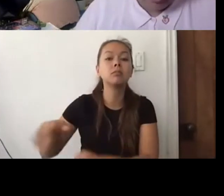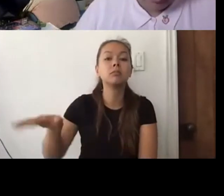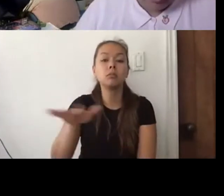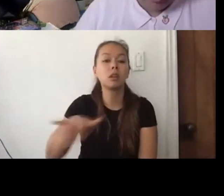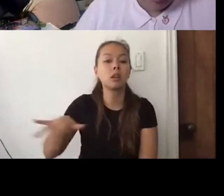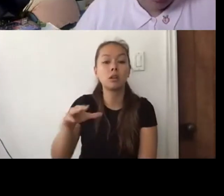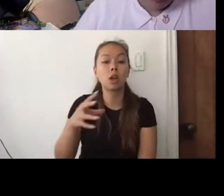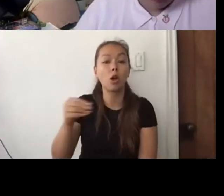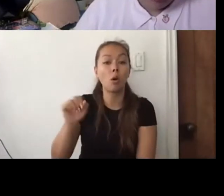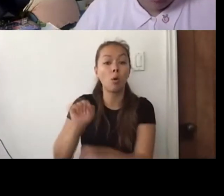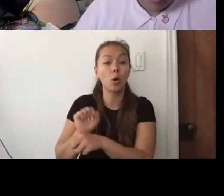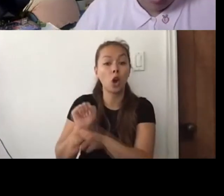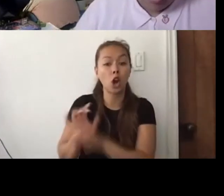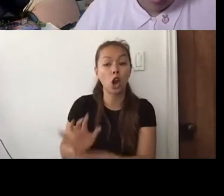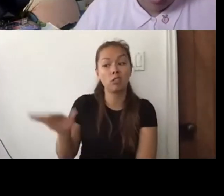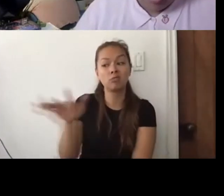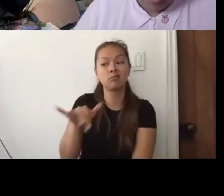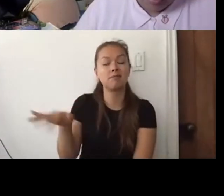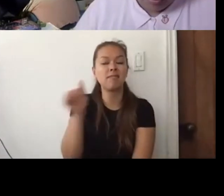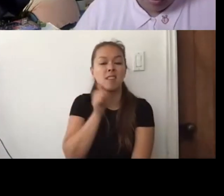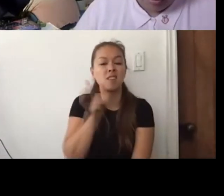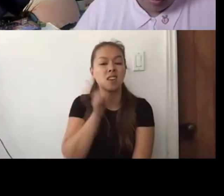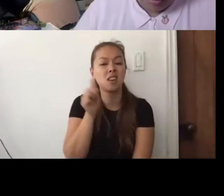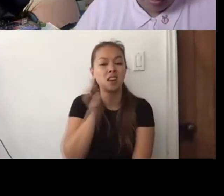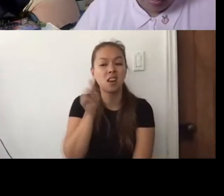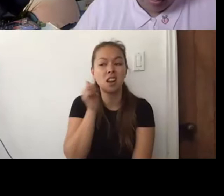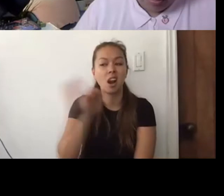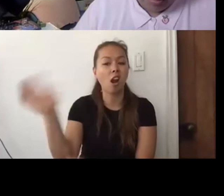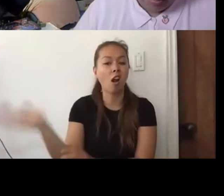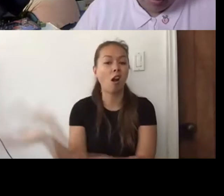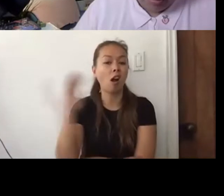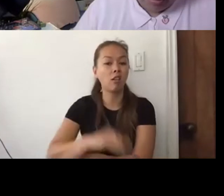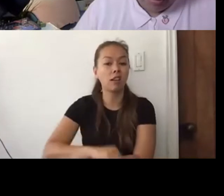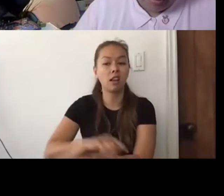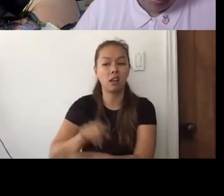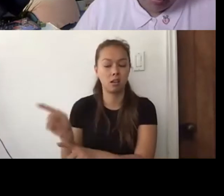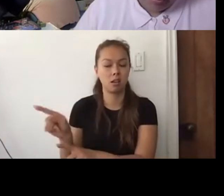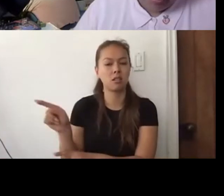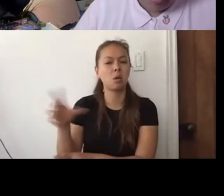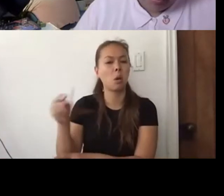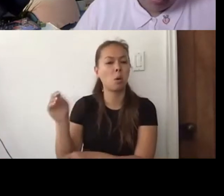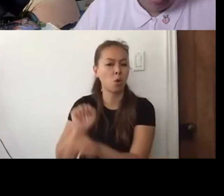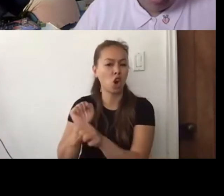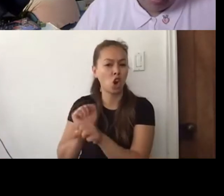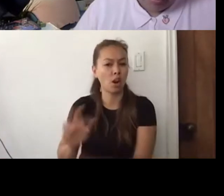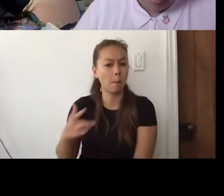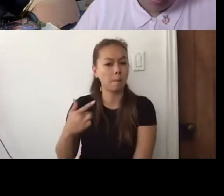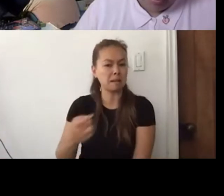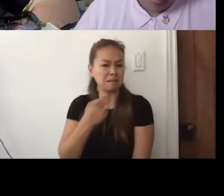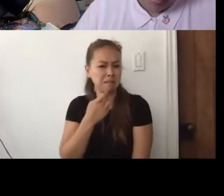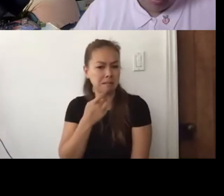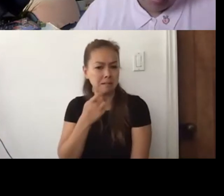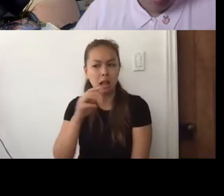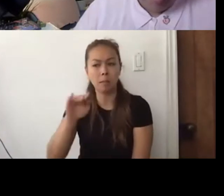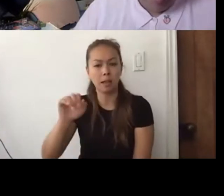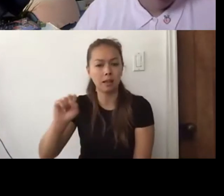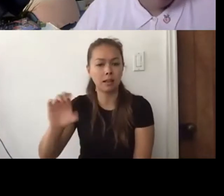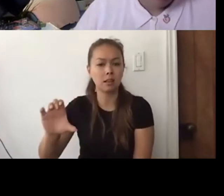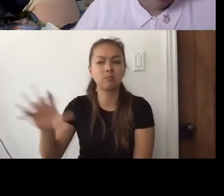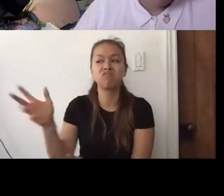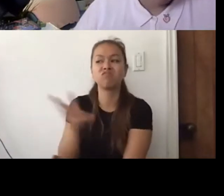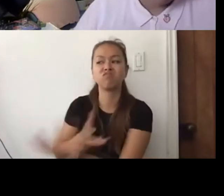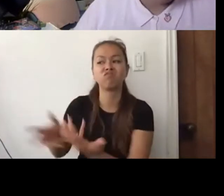hyper-masculine and toxically masculine, his relationship with masculinity is going to be different than, for example, a teacher who works with like queer students.